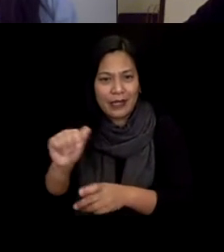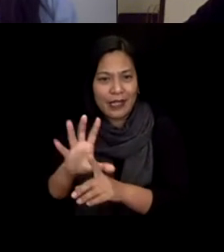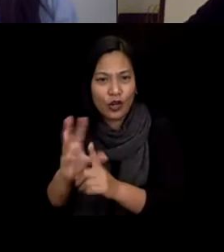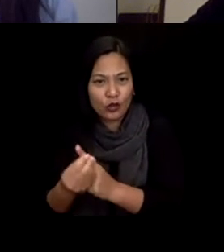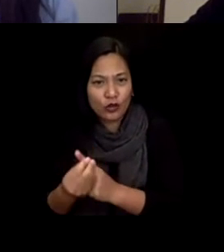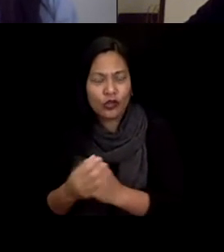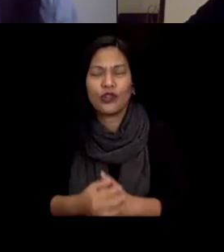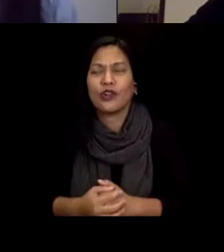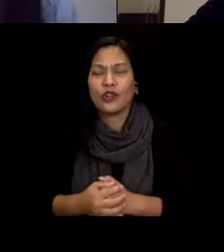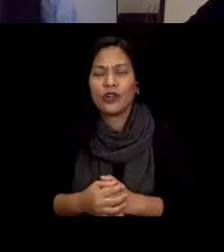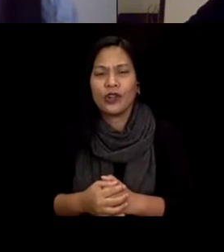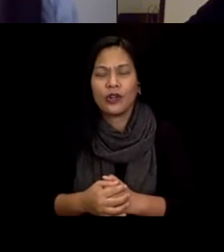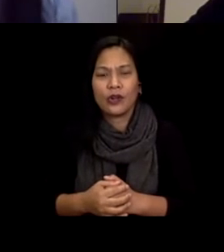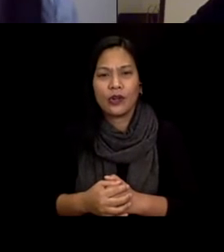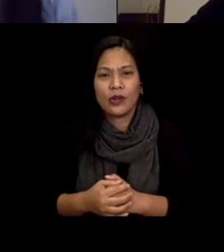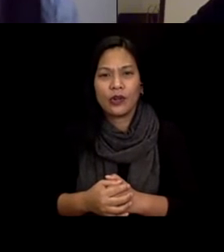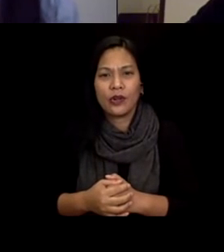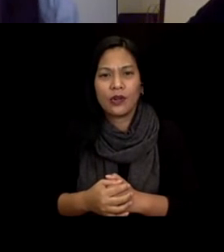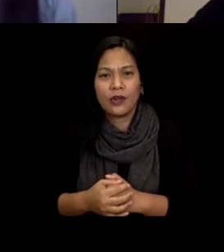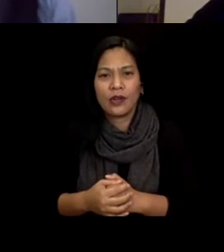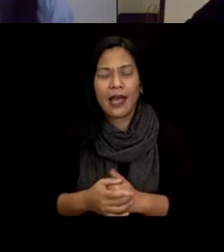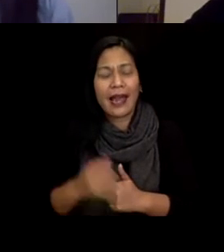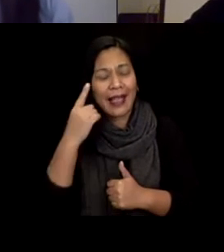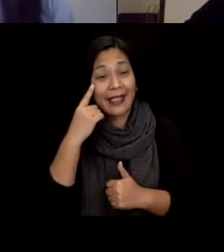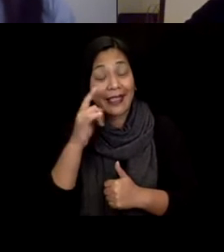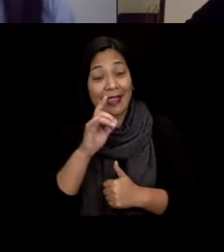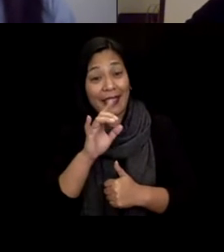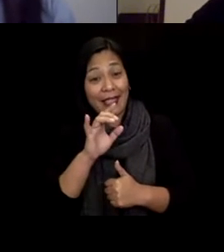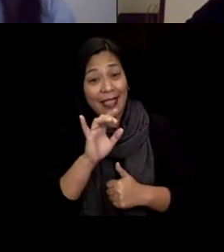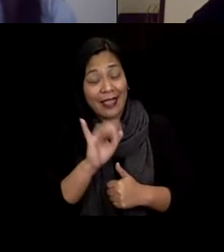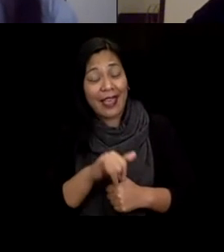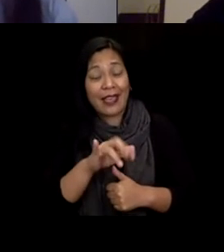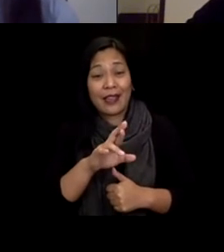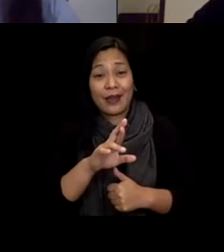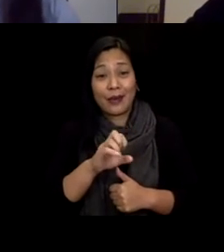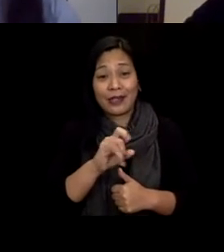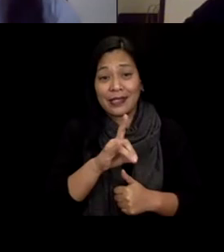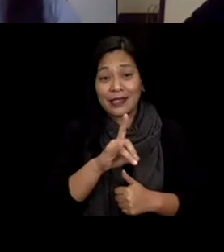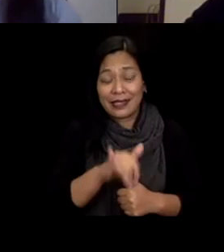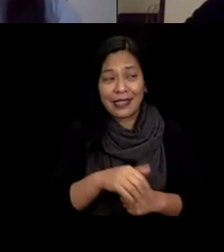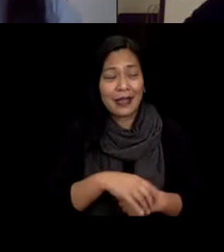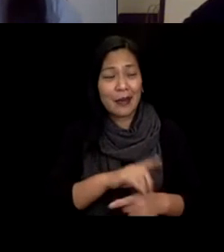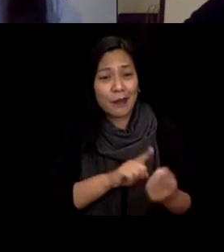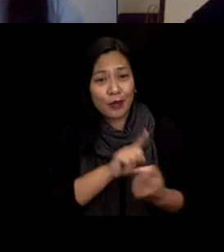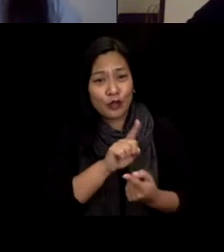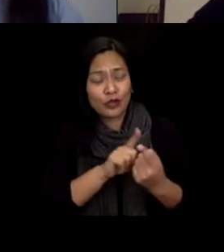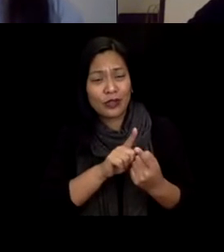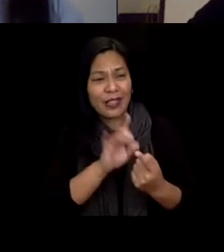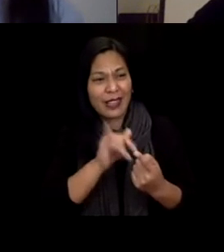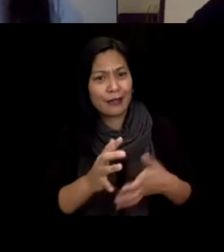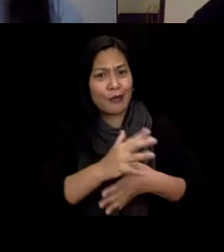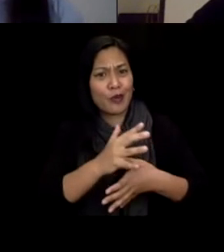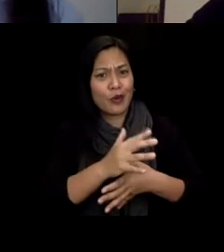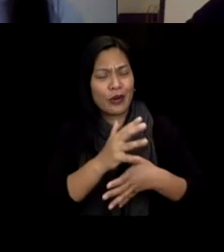that's been kind of the goal for this, and a lot of the work that we do at Tangled. You